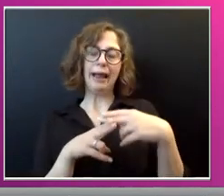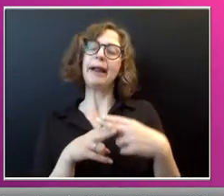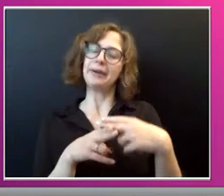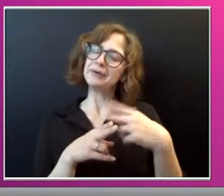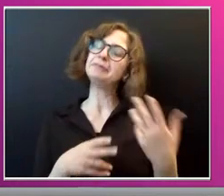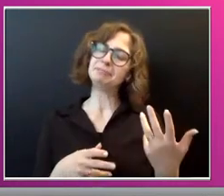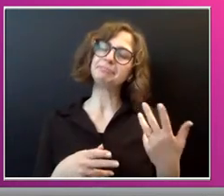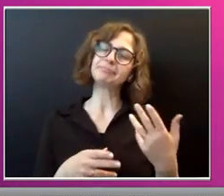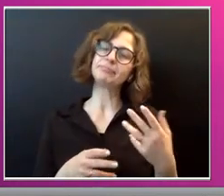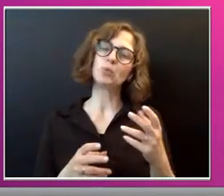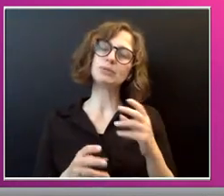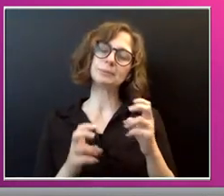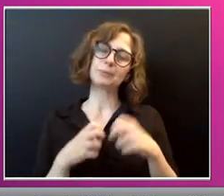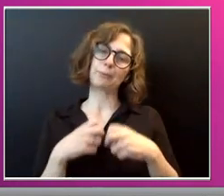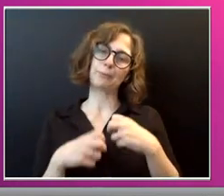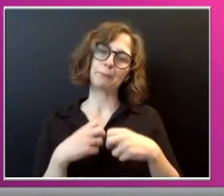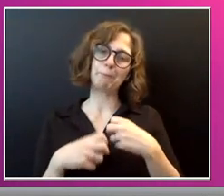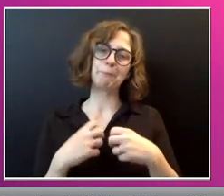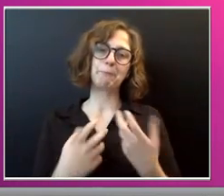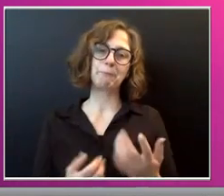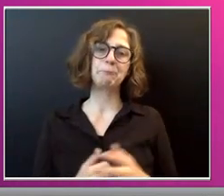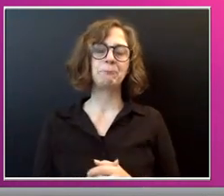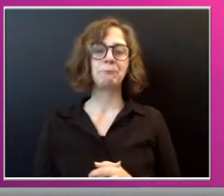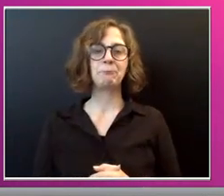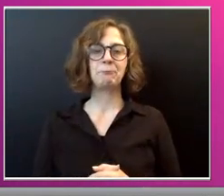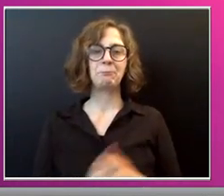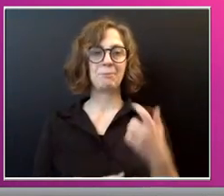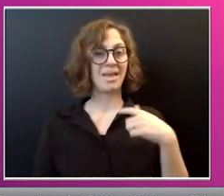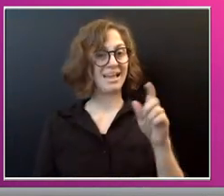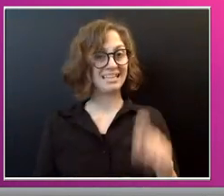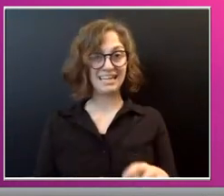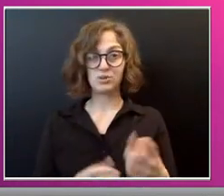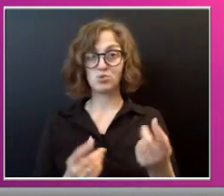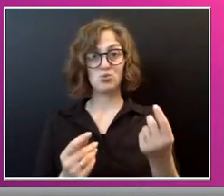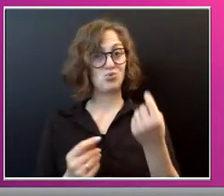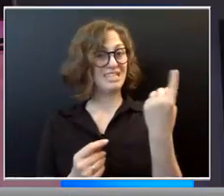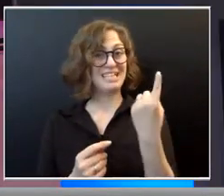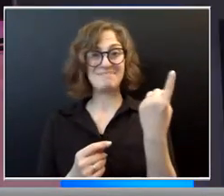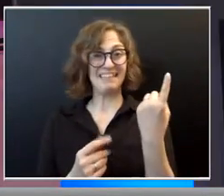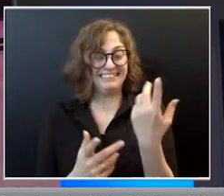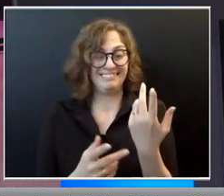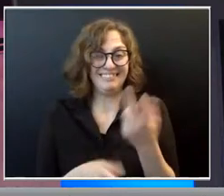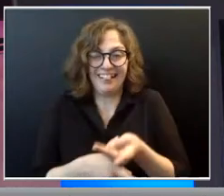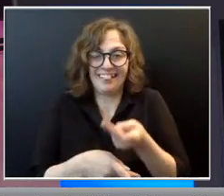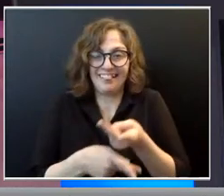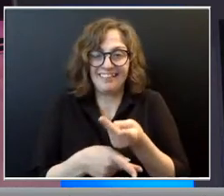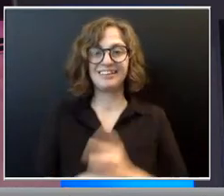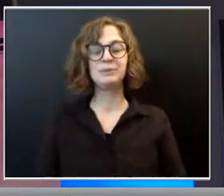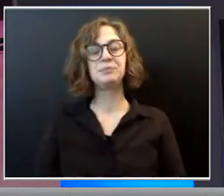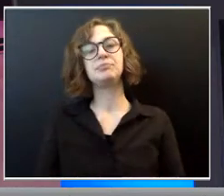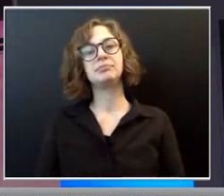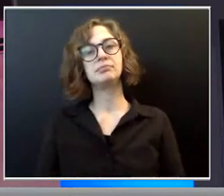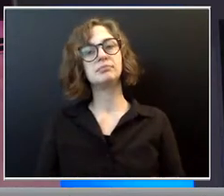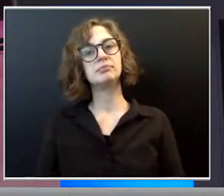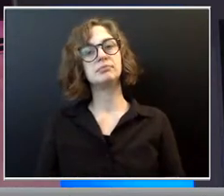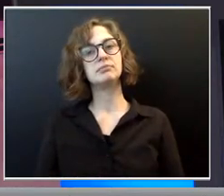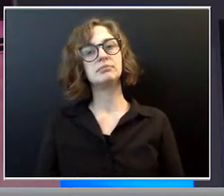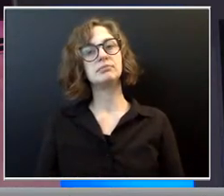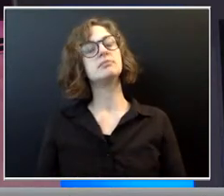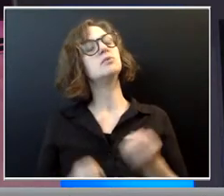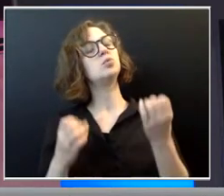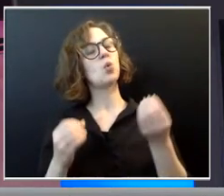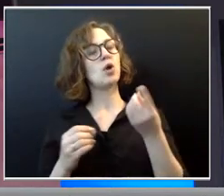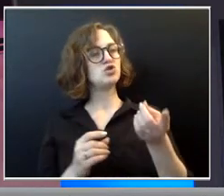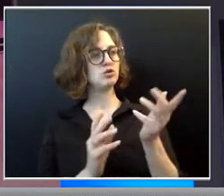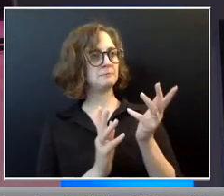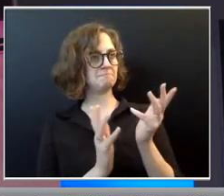and that I needed to do something about it. And so as you're talking to Dr.